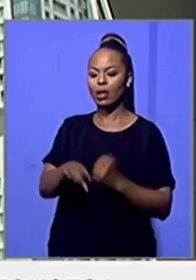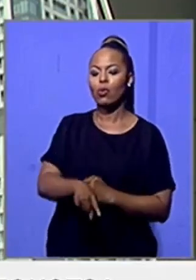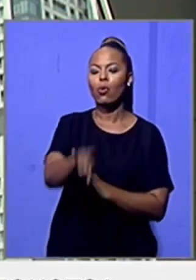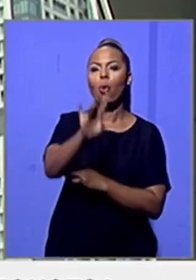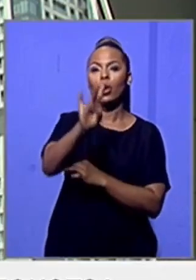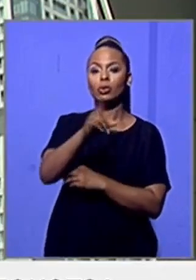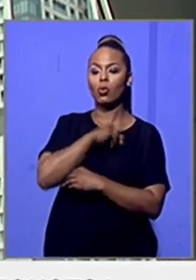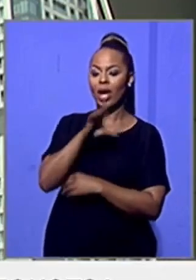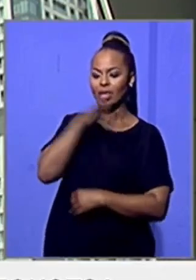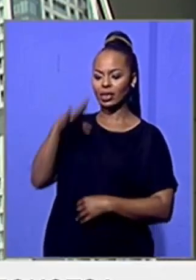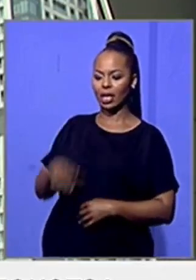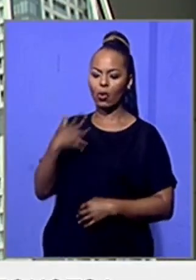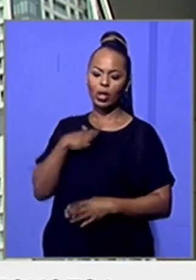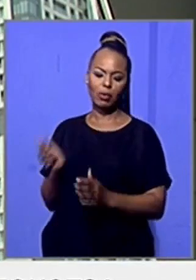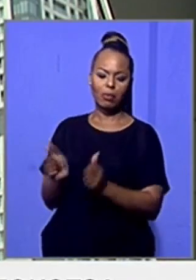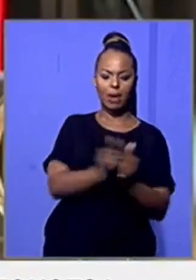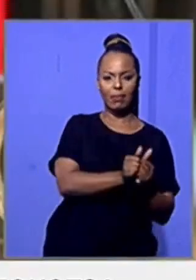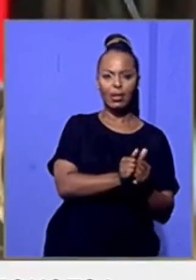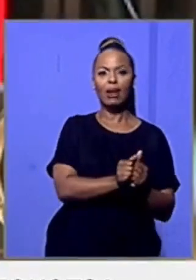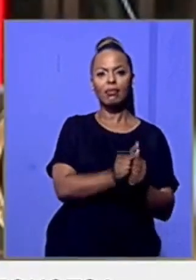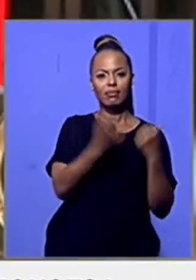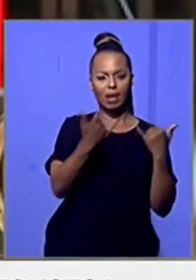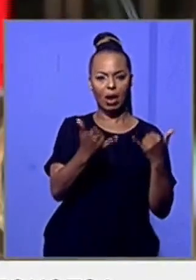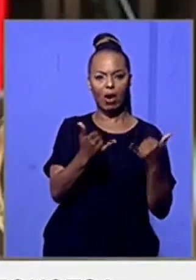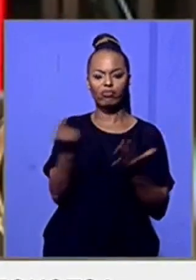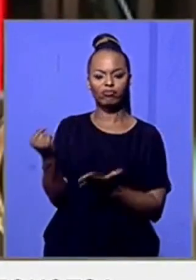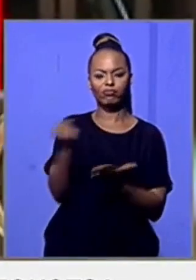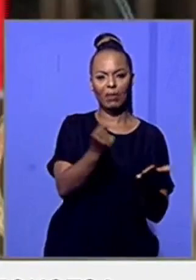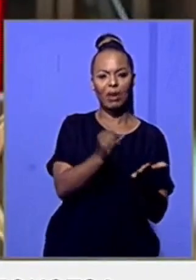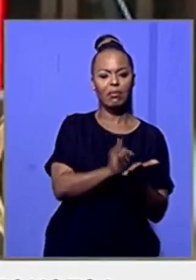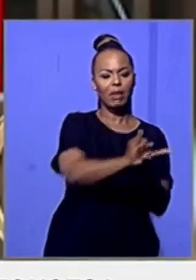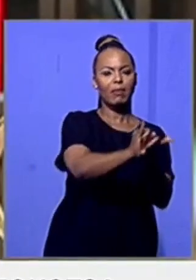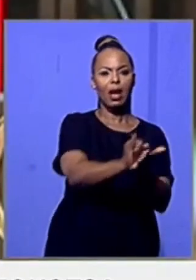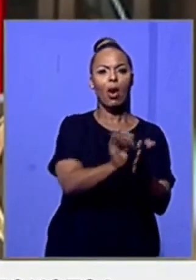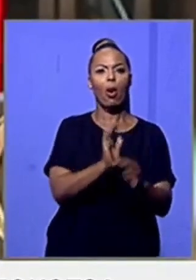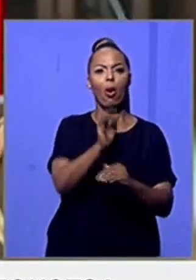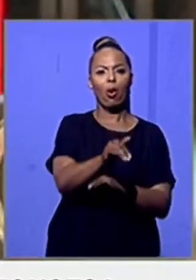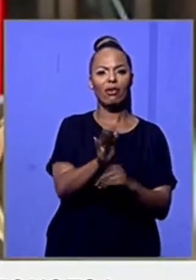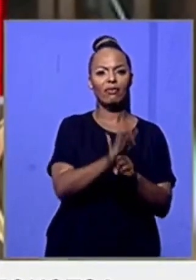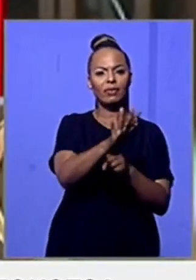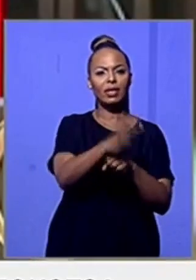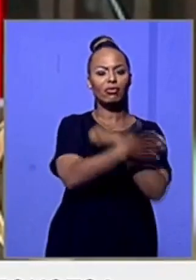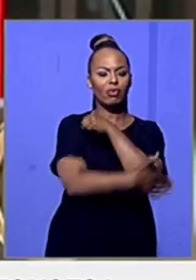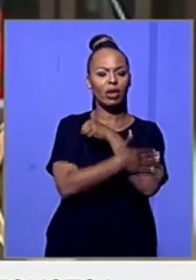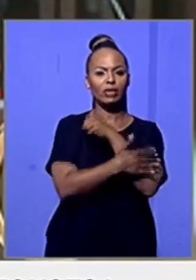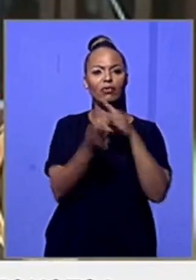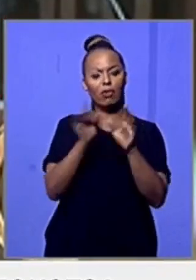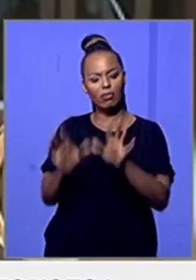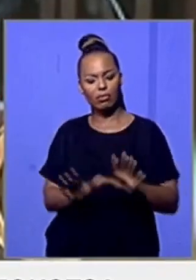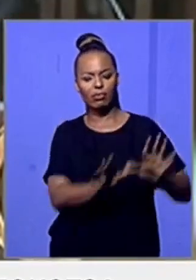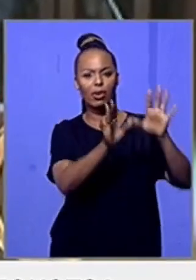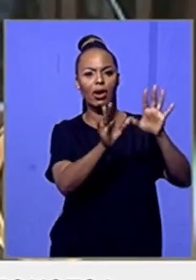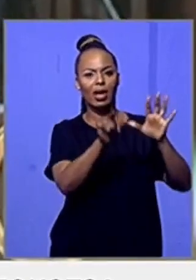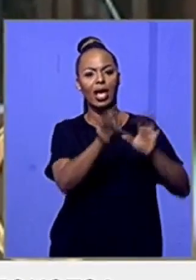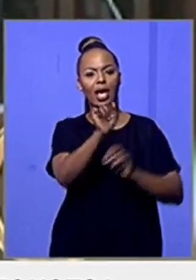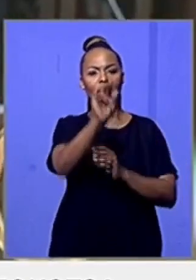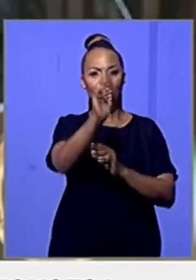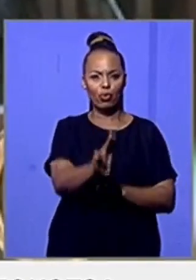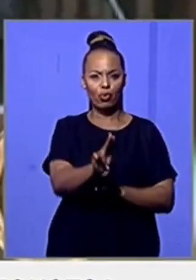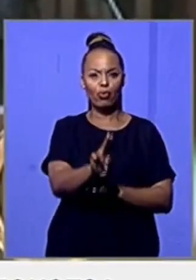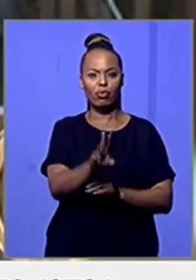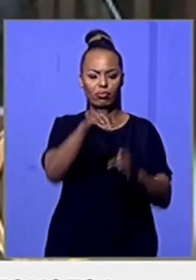go matlafatsa kgwebo le dipeeletso le dinaga tse di fetang 50 tseo e leng ditokololo tsa mokgatlo wa Afrika AU tseo di